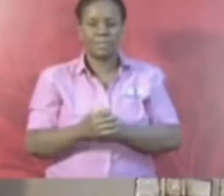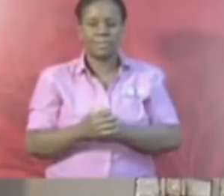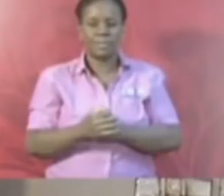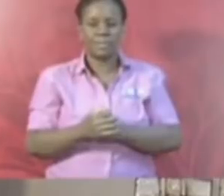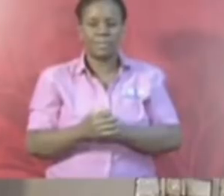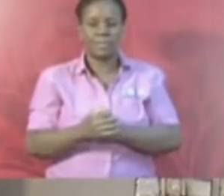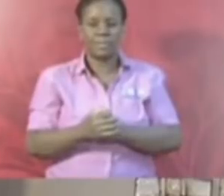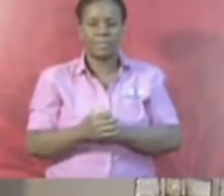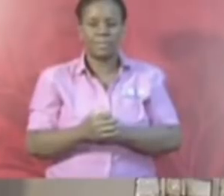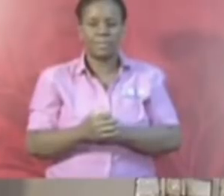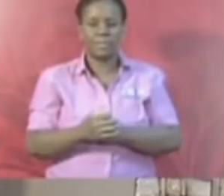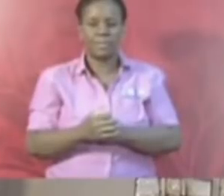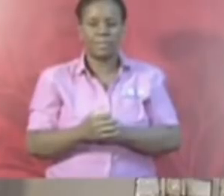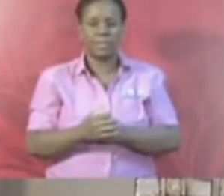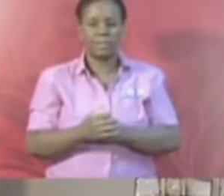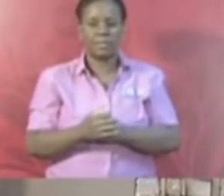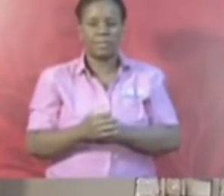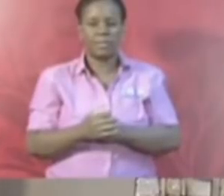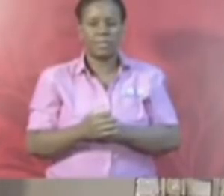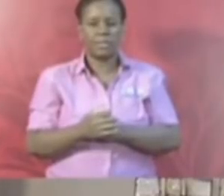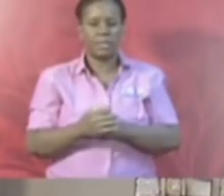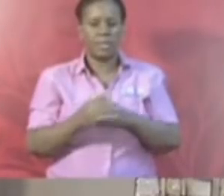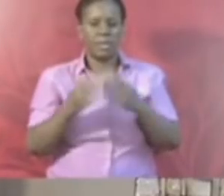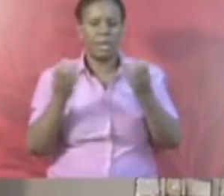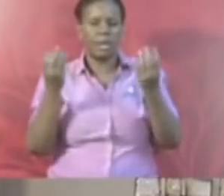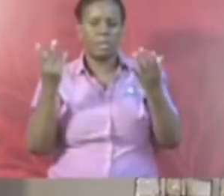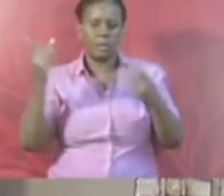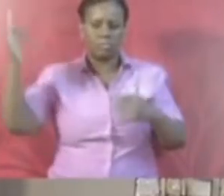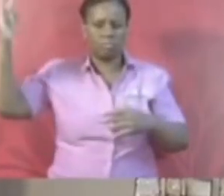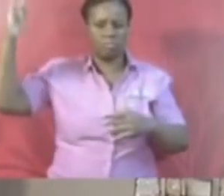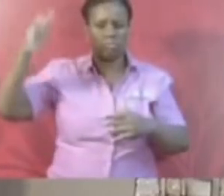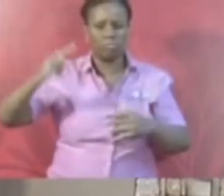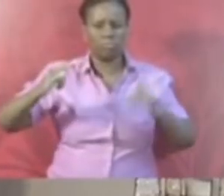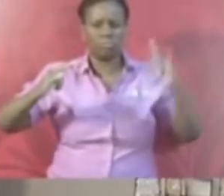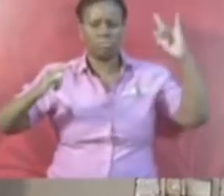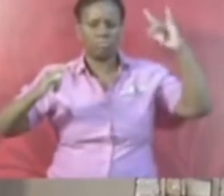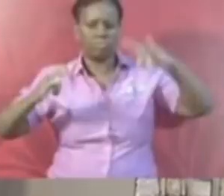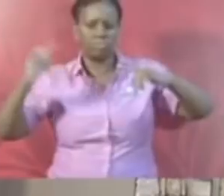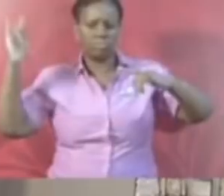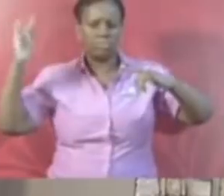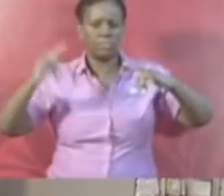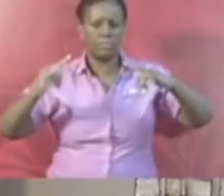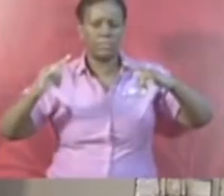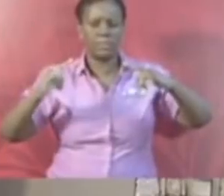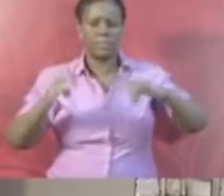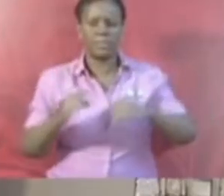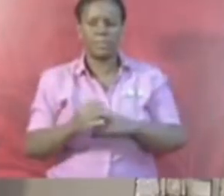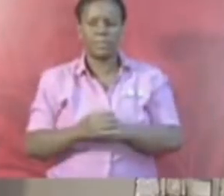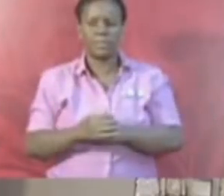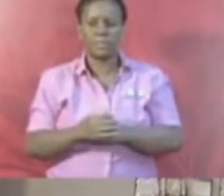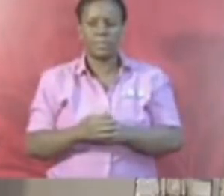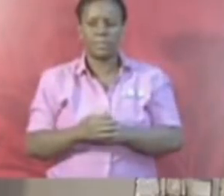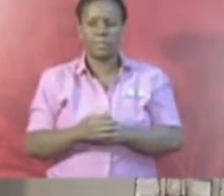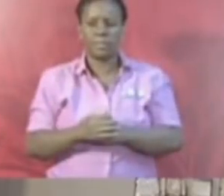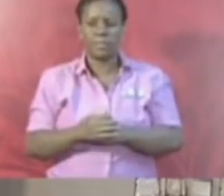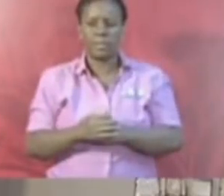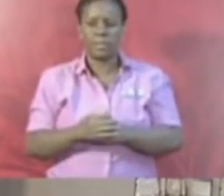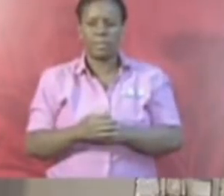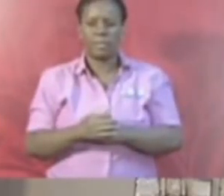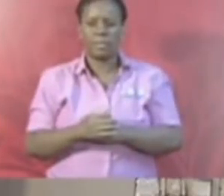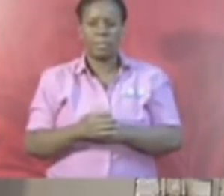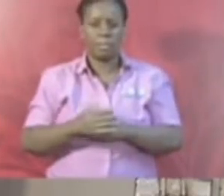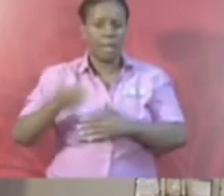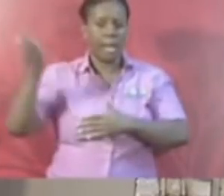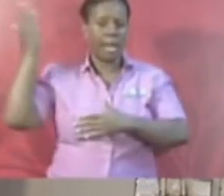liberalized exemption policy. The Honorable Prime Minister, a week ago, last week Saturday, would have announced that he would be meeting